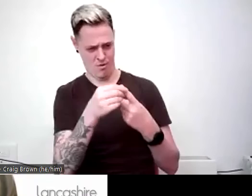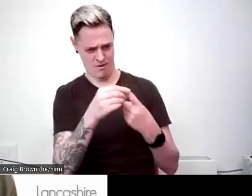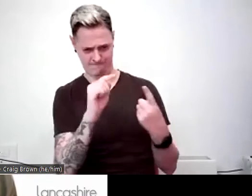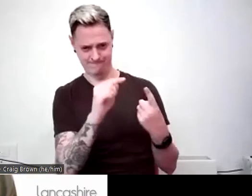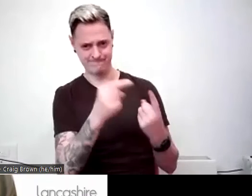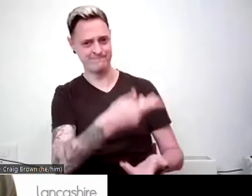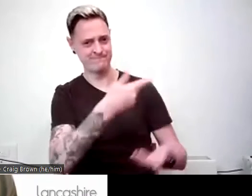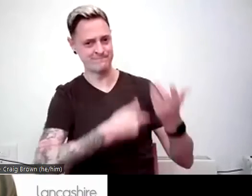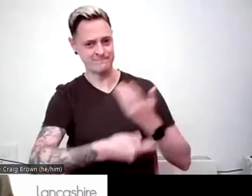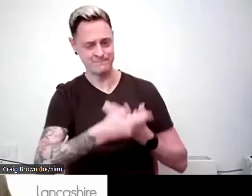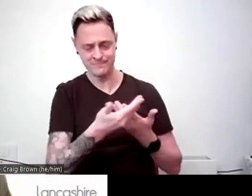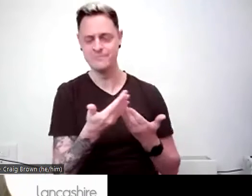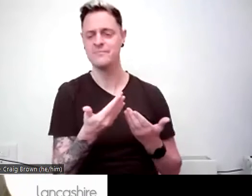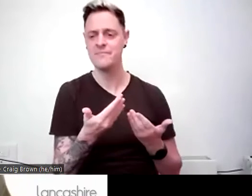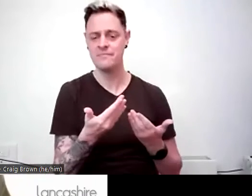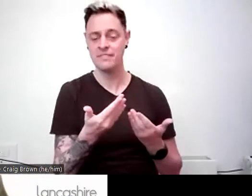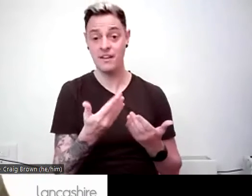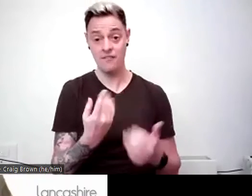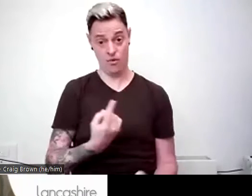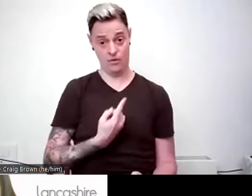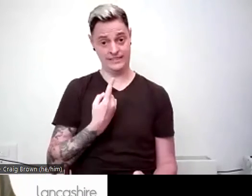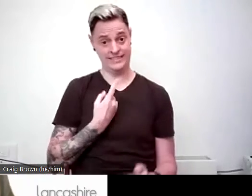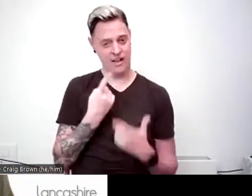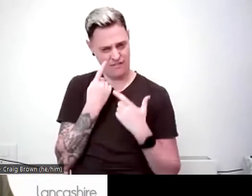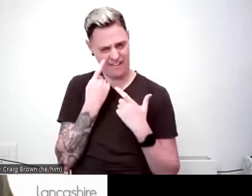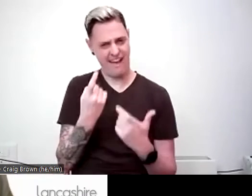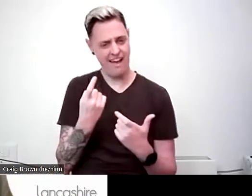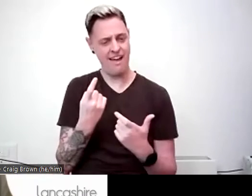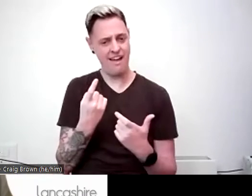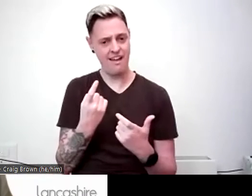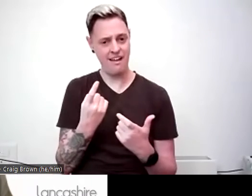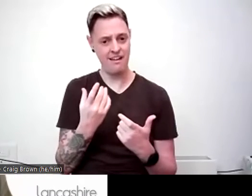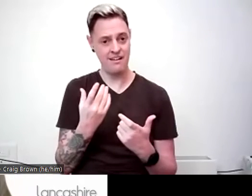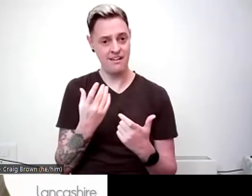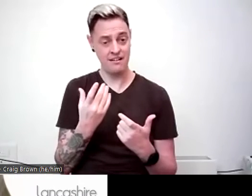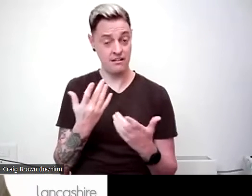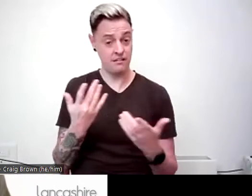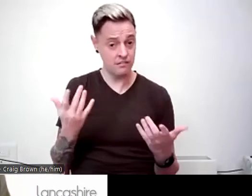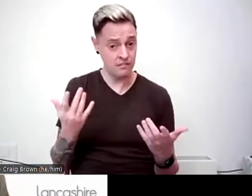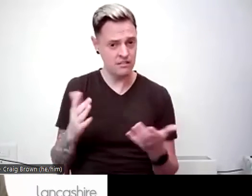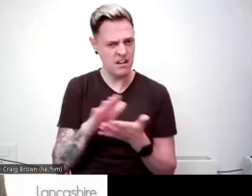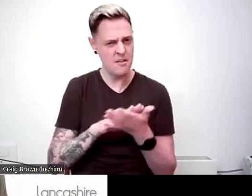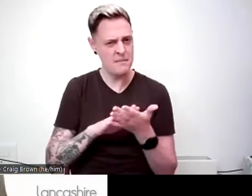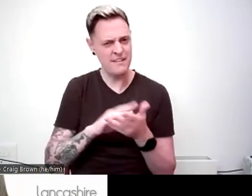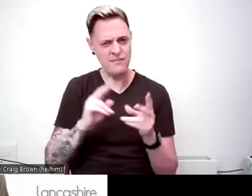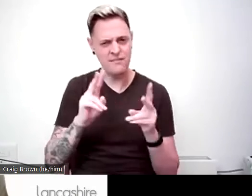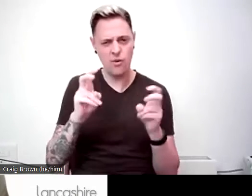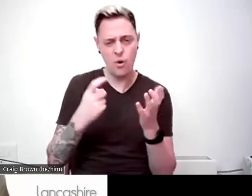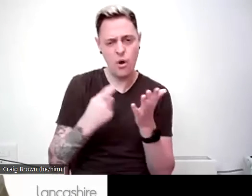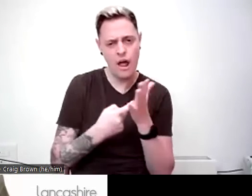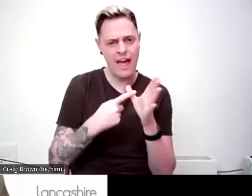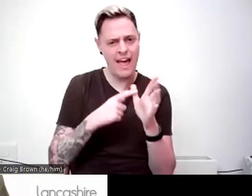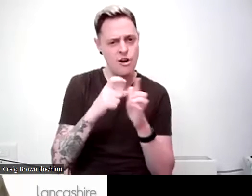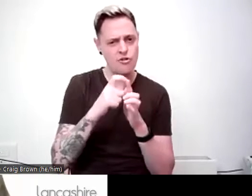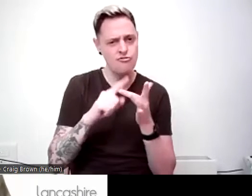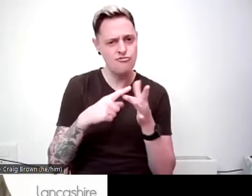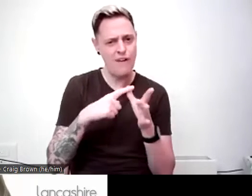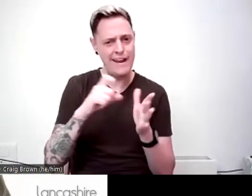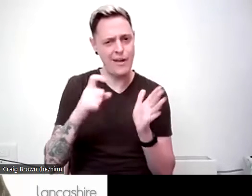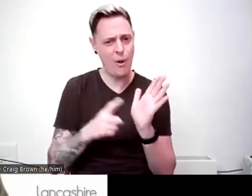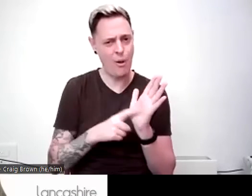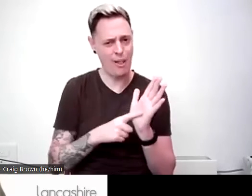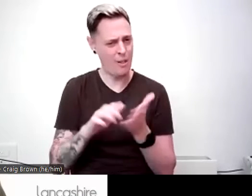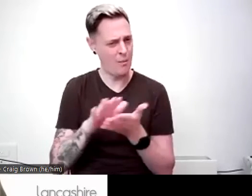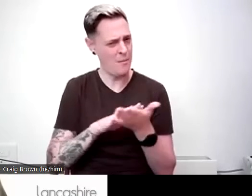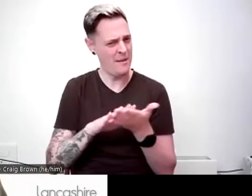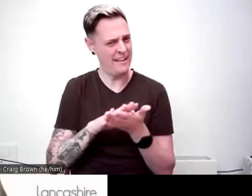the kind of self-care side of it, like it's like radical self-care, in terms of, like you were saying, people are wanting